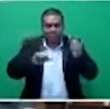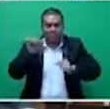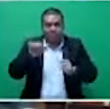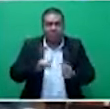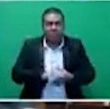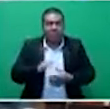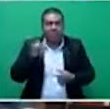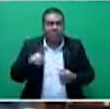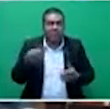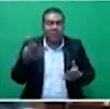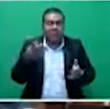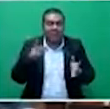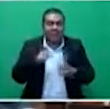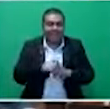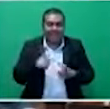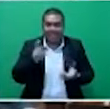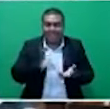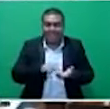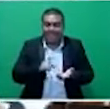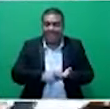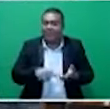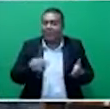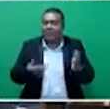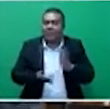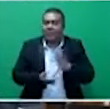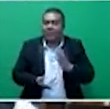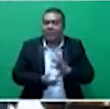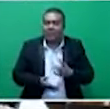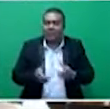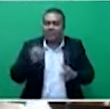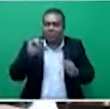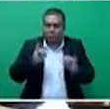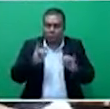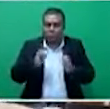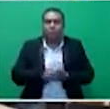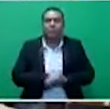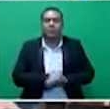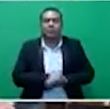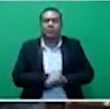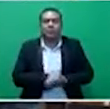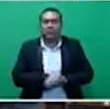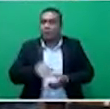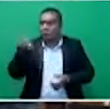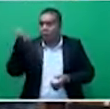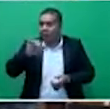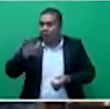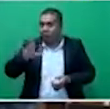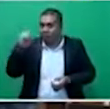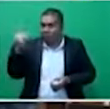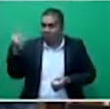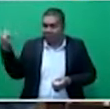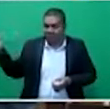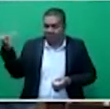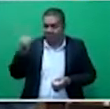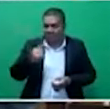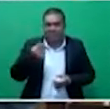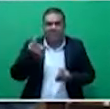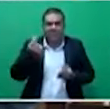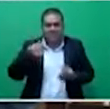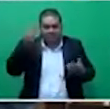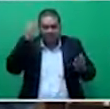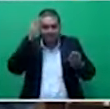measuring debt sustainability is a technical and complex issue, Mr. Speaker, sir. So anyone that takes a simplistic approach and